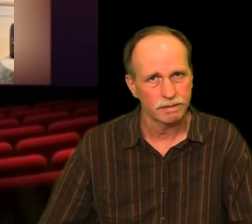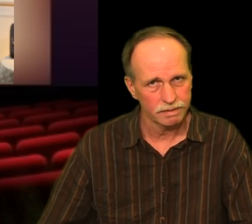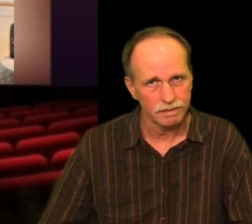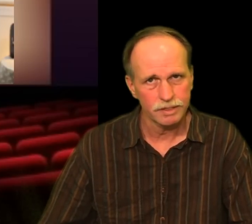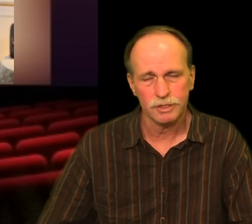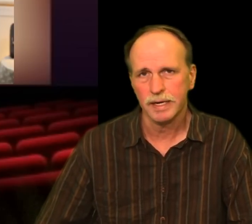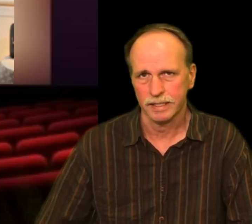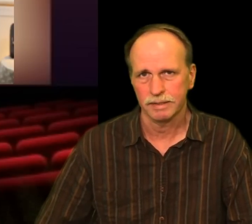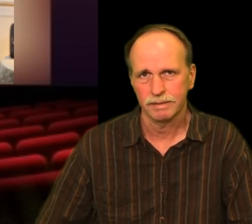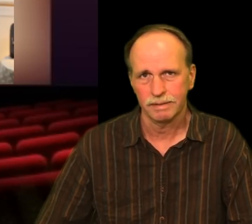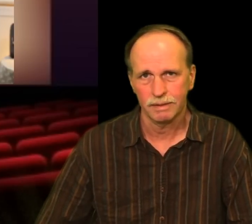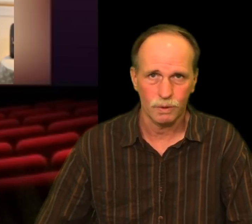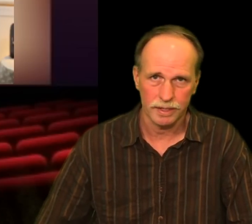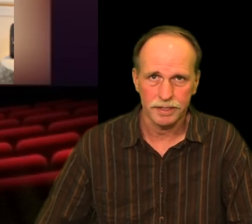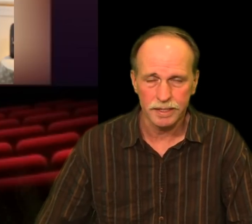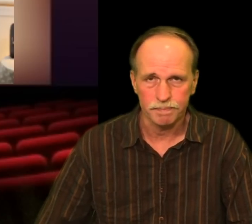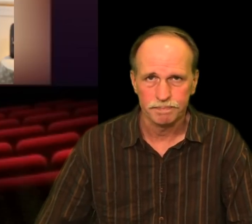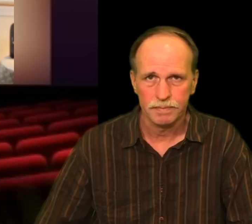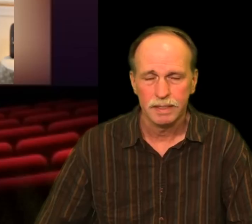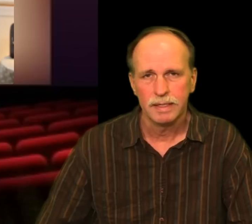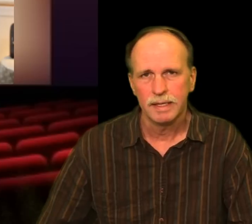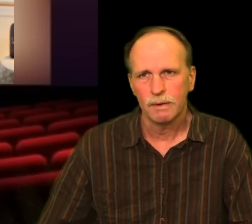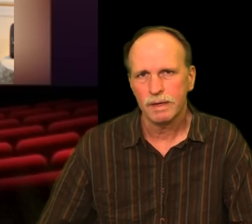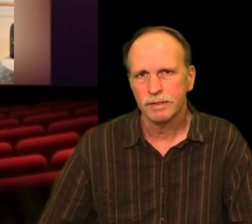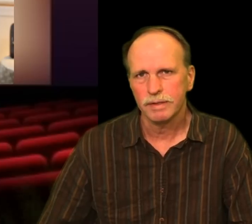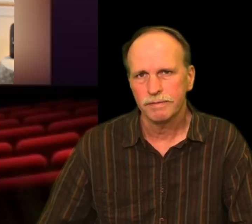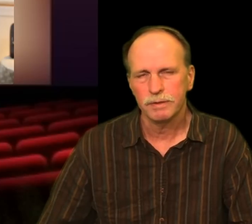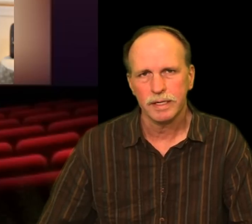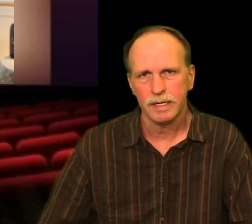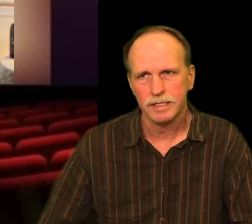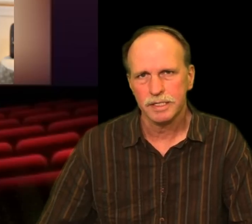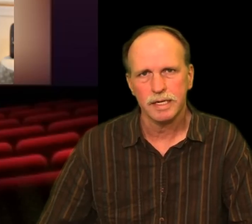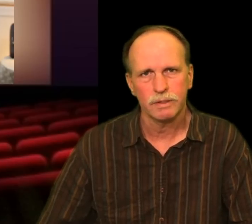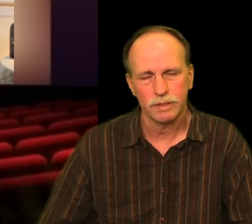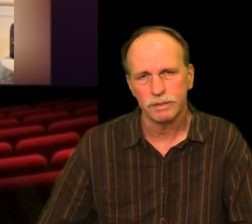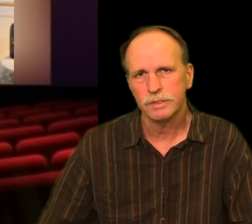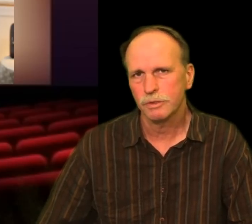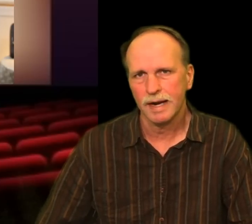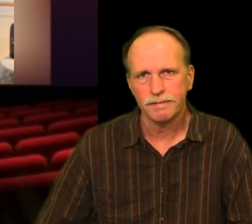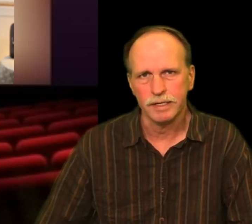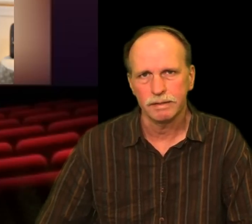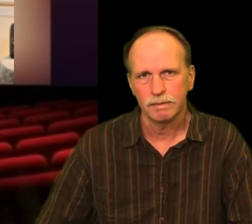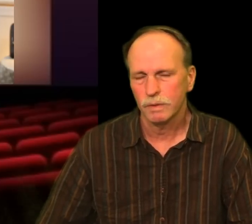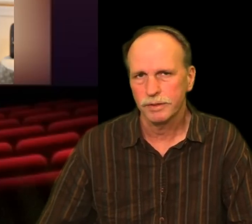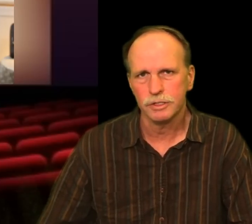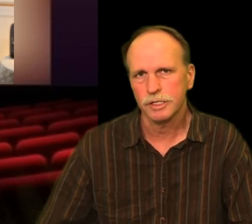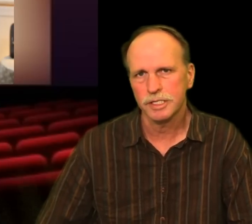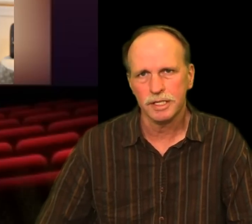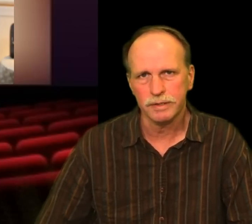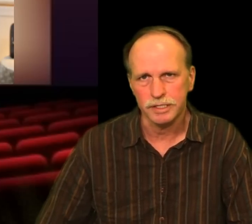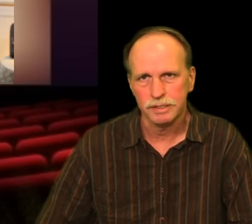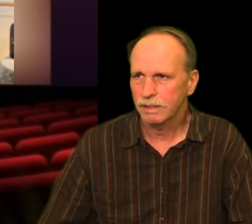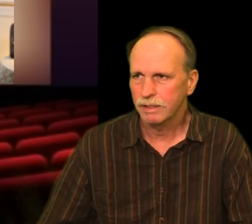it is correct, according to them. However, if you look at Einstein or Newton's gravity, well, those are